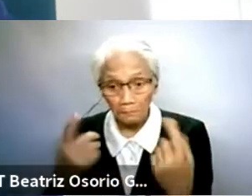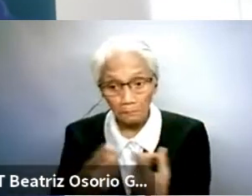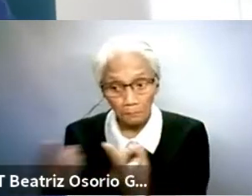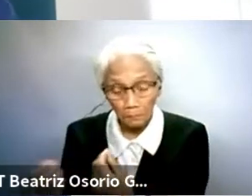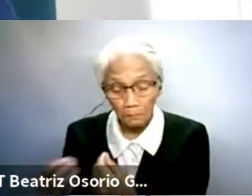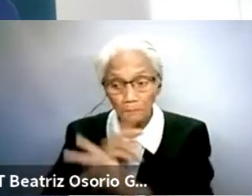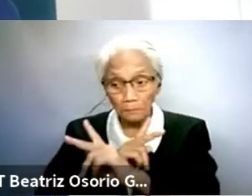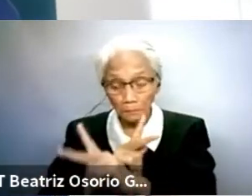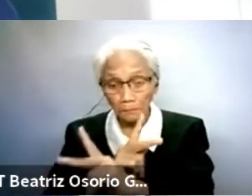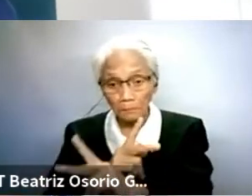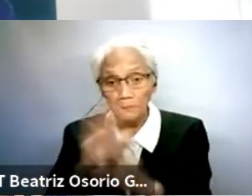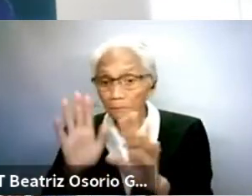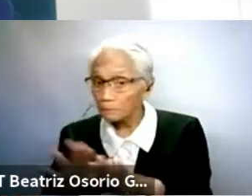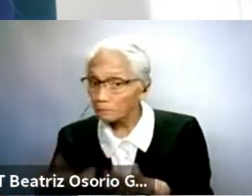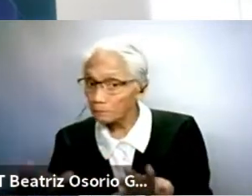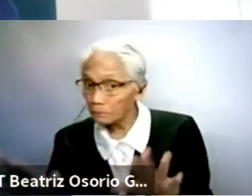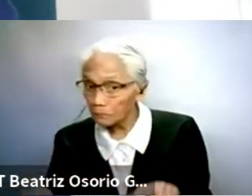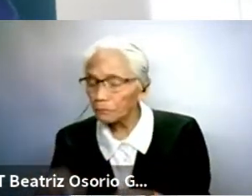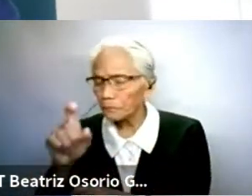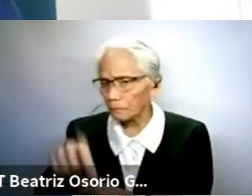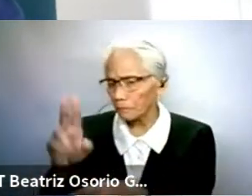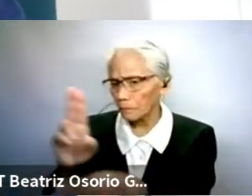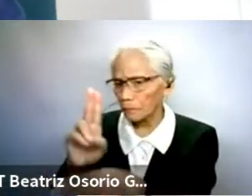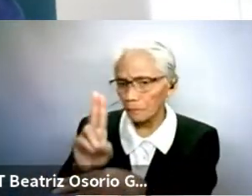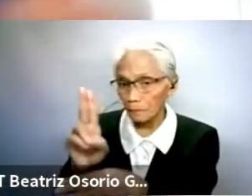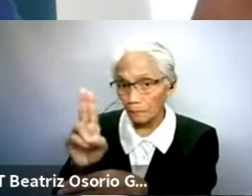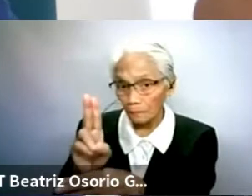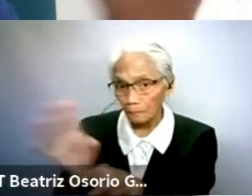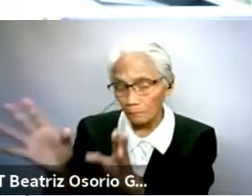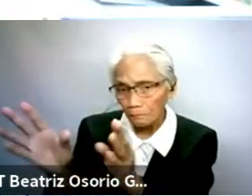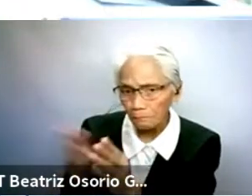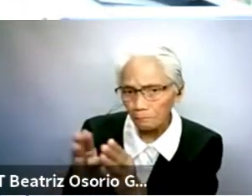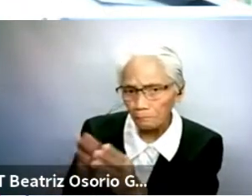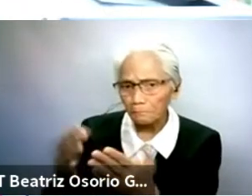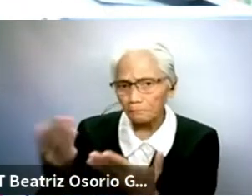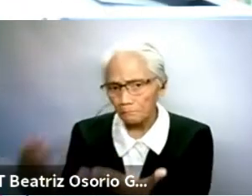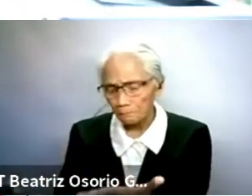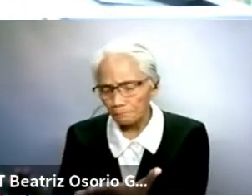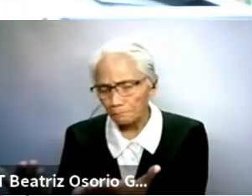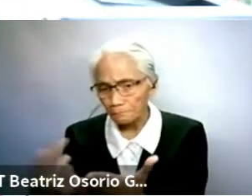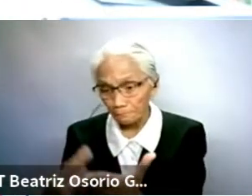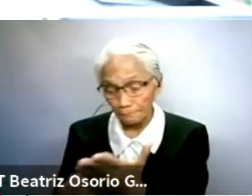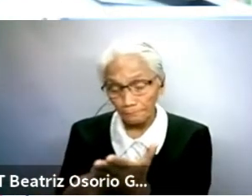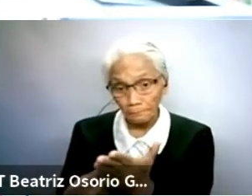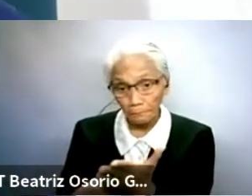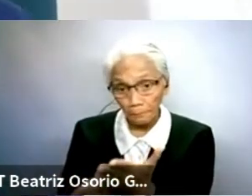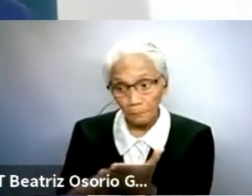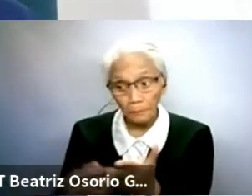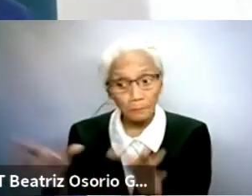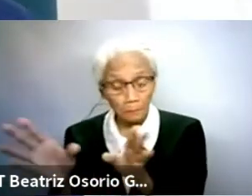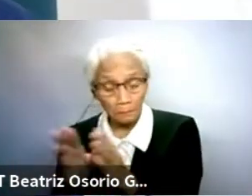children, we were able to use the convention and to set a bar. So the convention